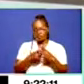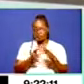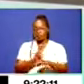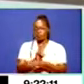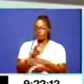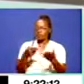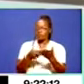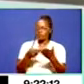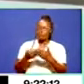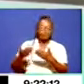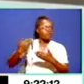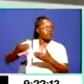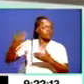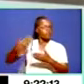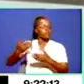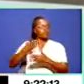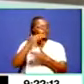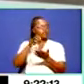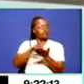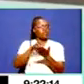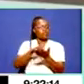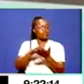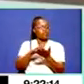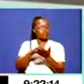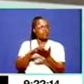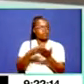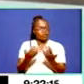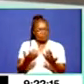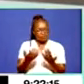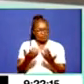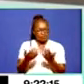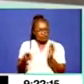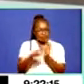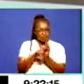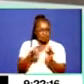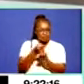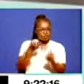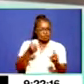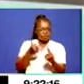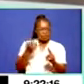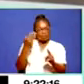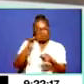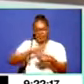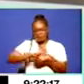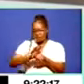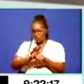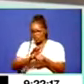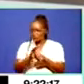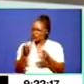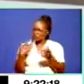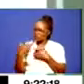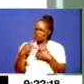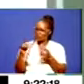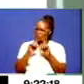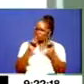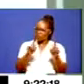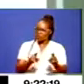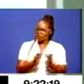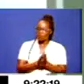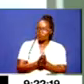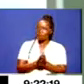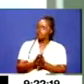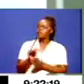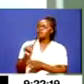time ago, they are in a better place as far as being negatively impacted by COVID-19 pandemic is concerned? Yeah, that's